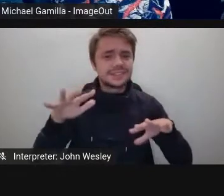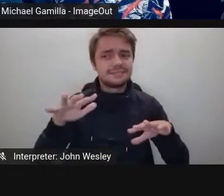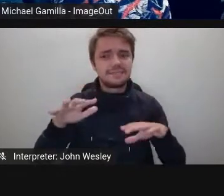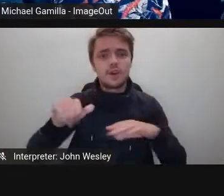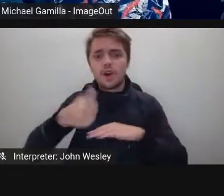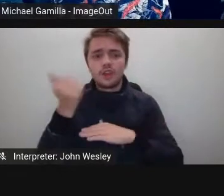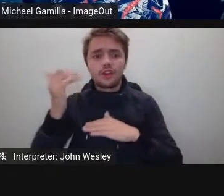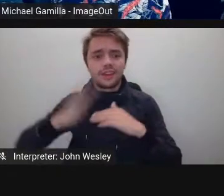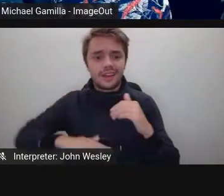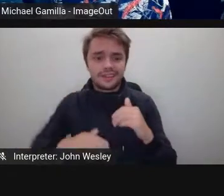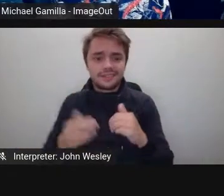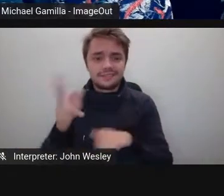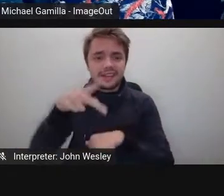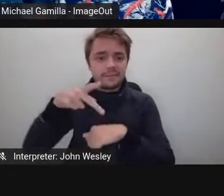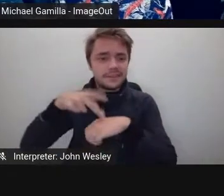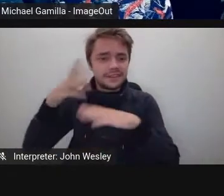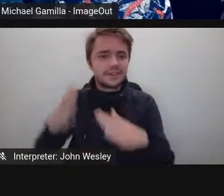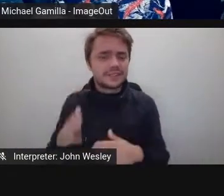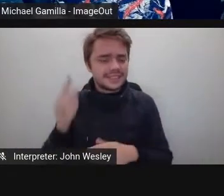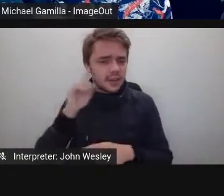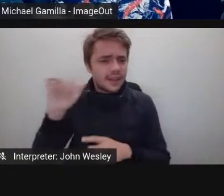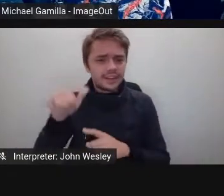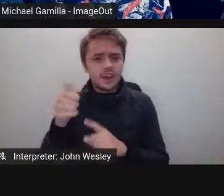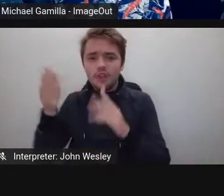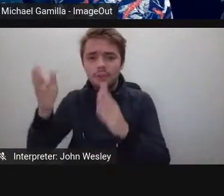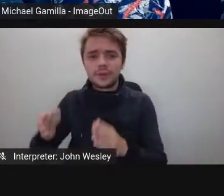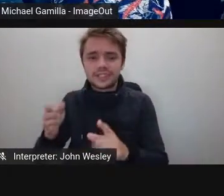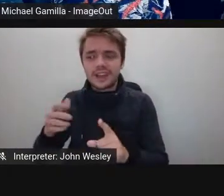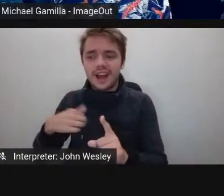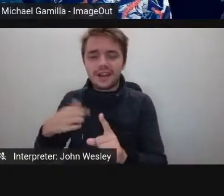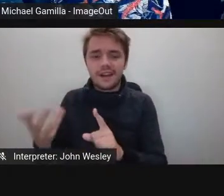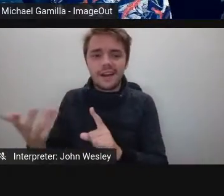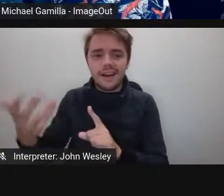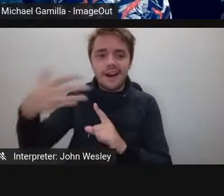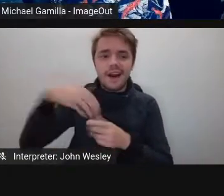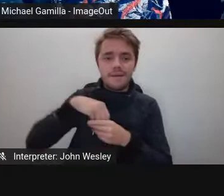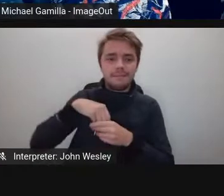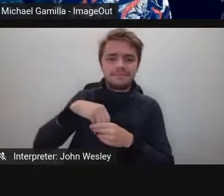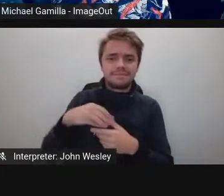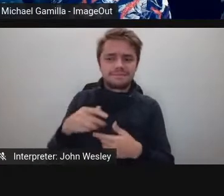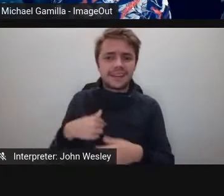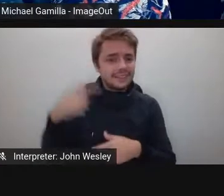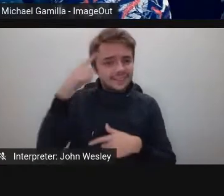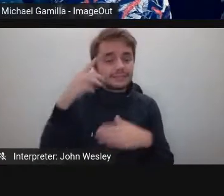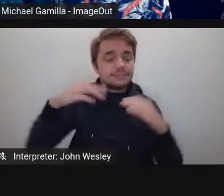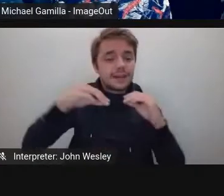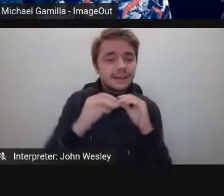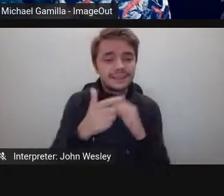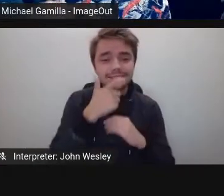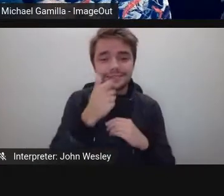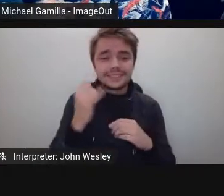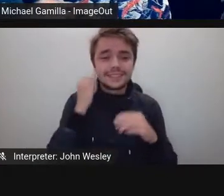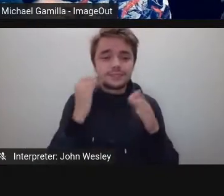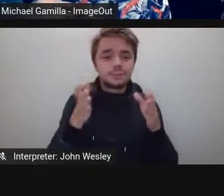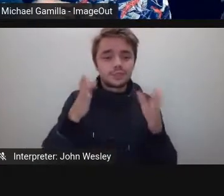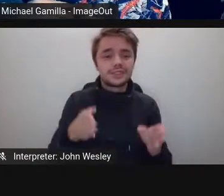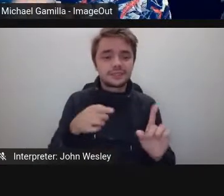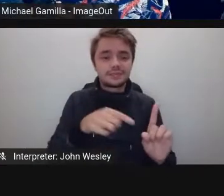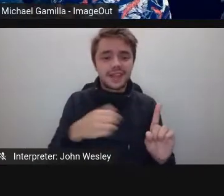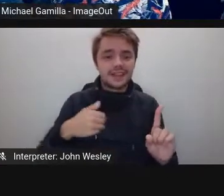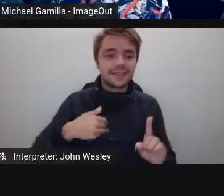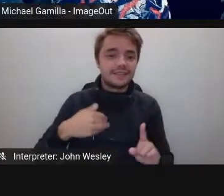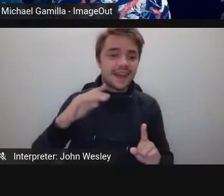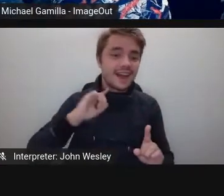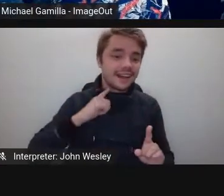I am? I actually find it more interesting when people have accents because it means there's